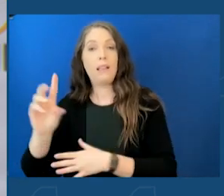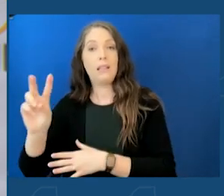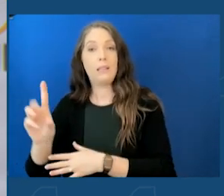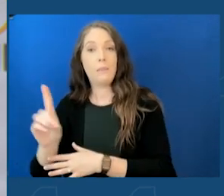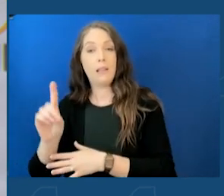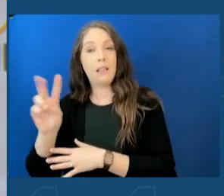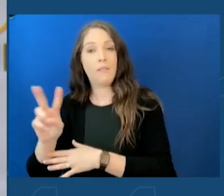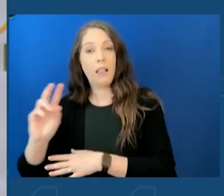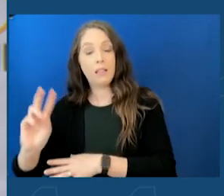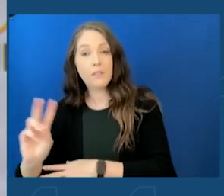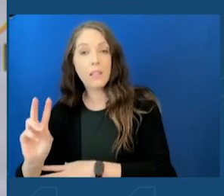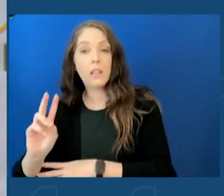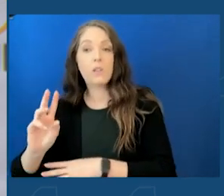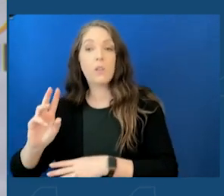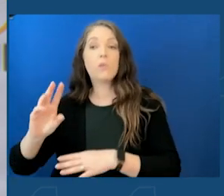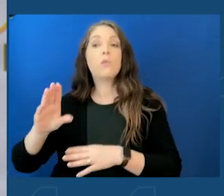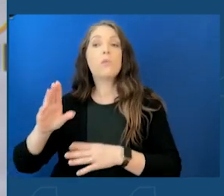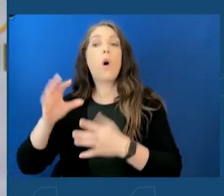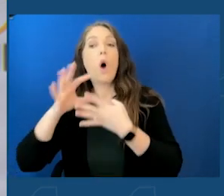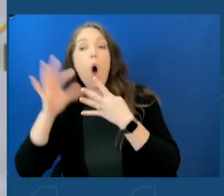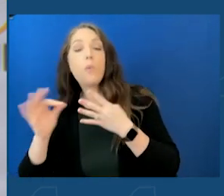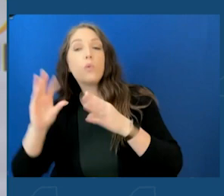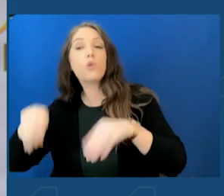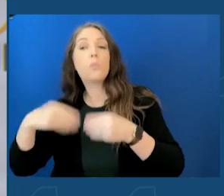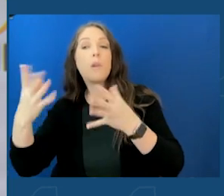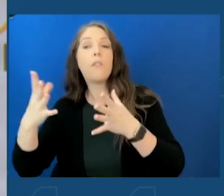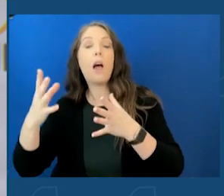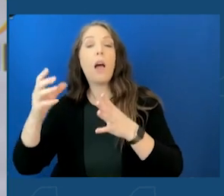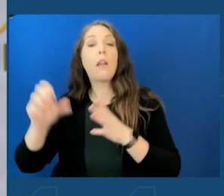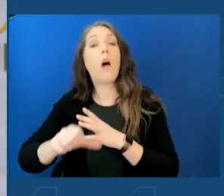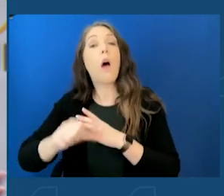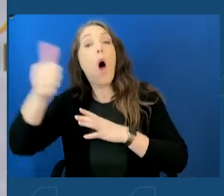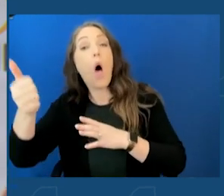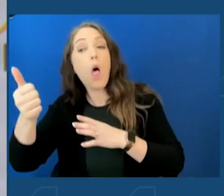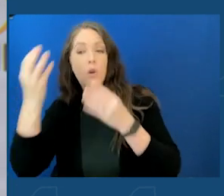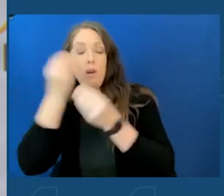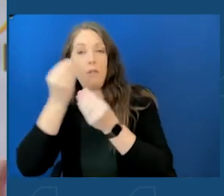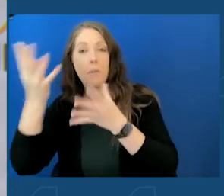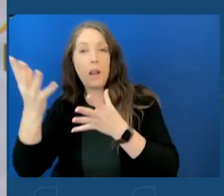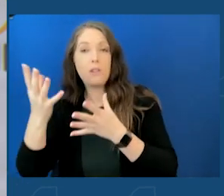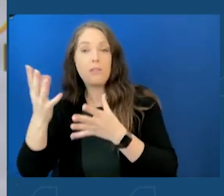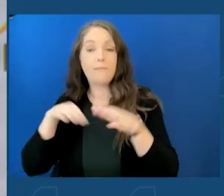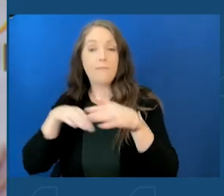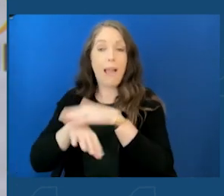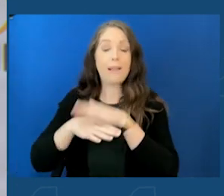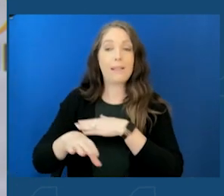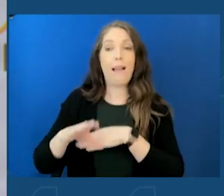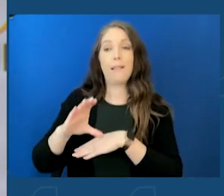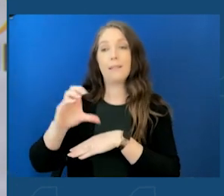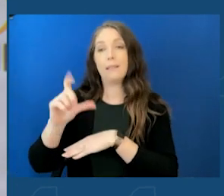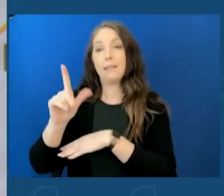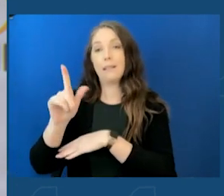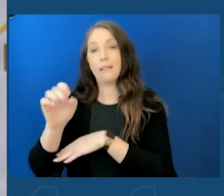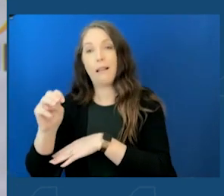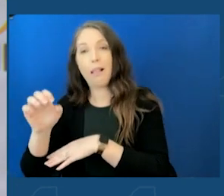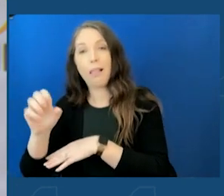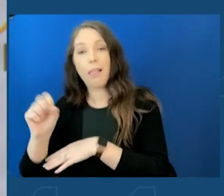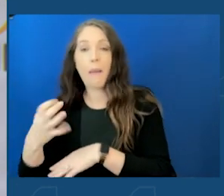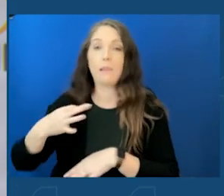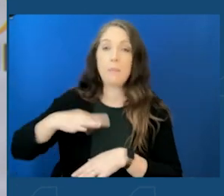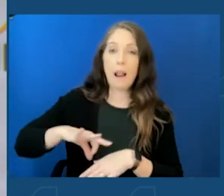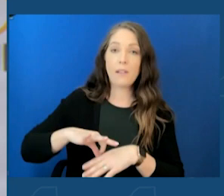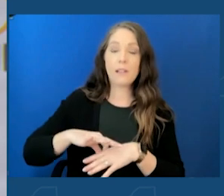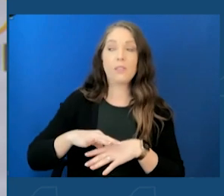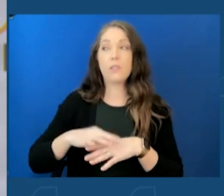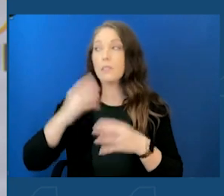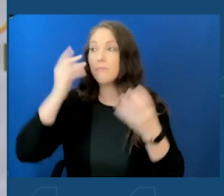alternative contact information so they can access their claims and benefits. Think about, again, the tangled web of connections, especially when someone's